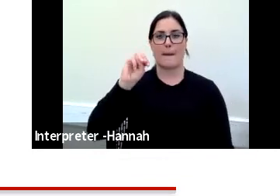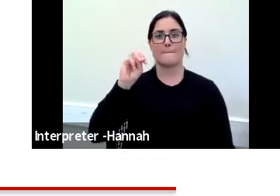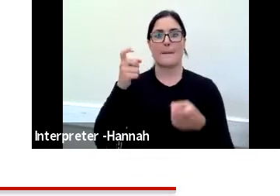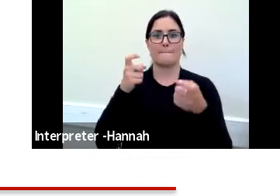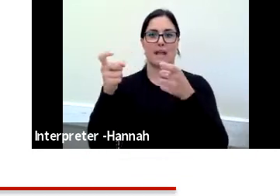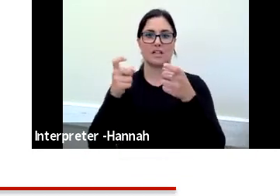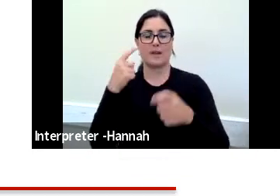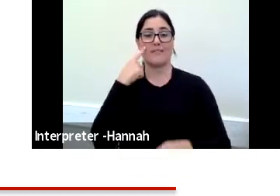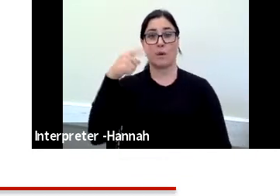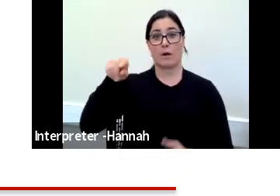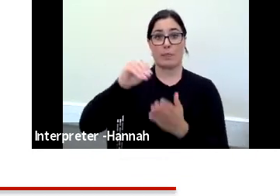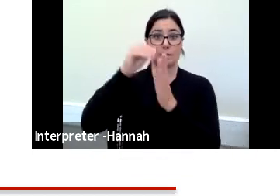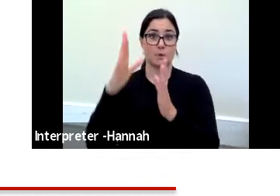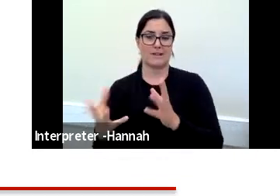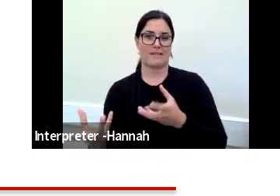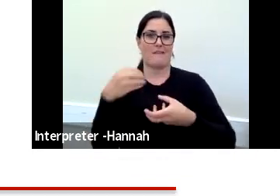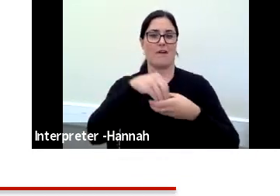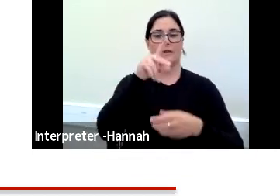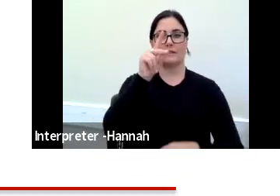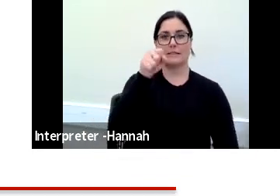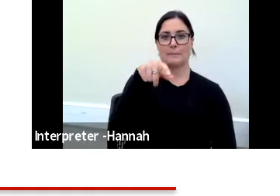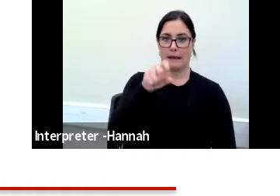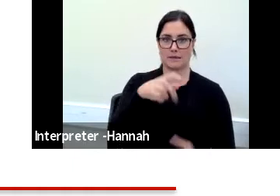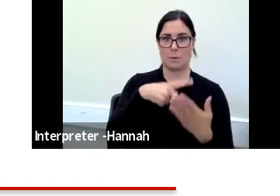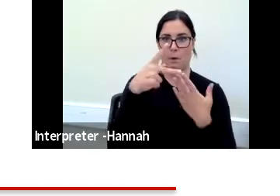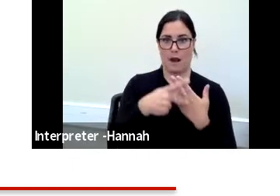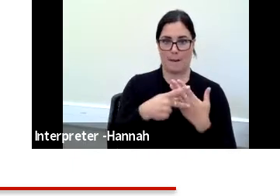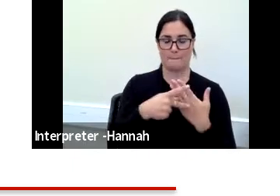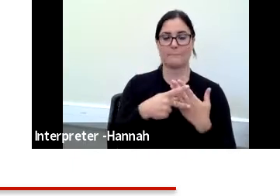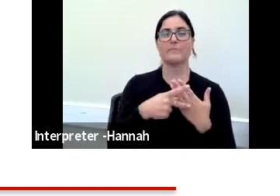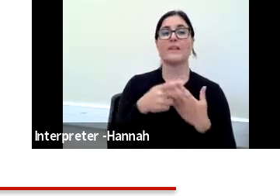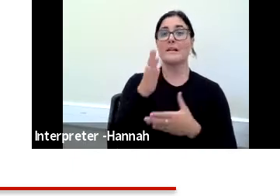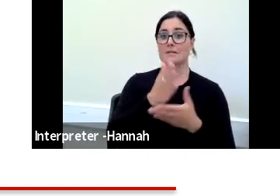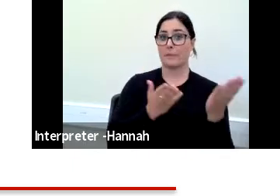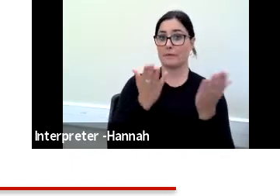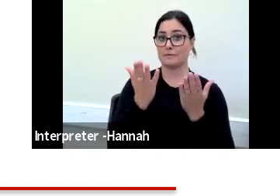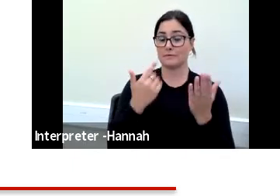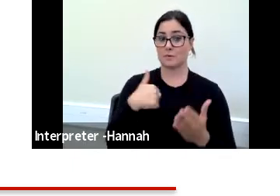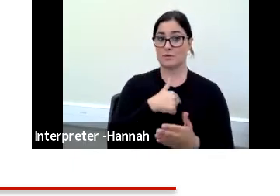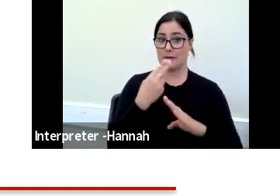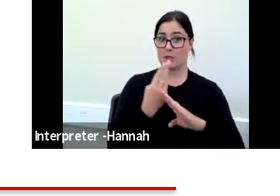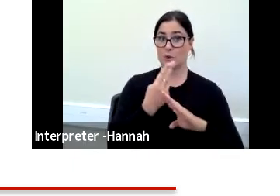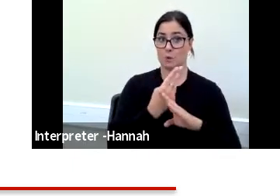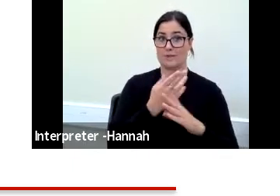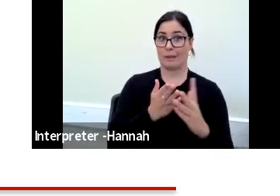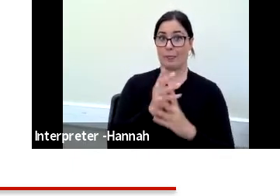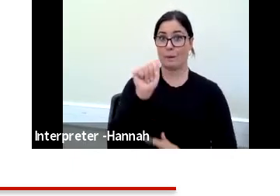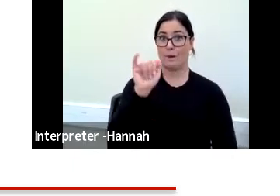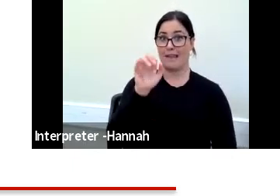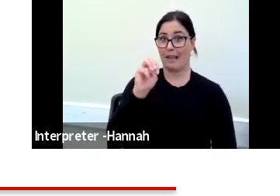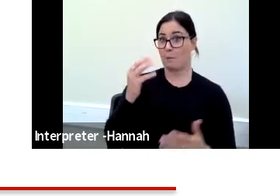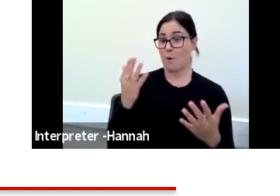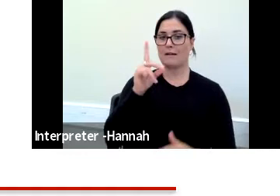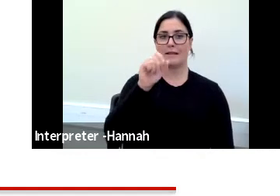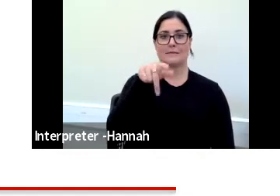for students that are part of the DSPS program. Some of the services that we've been implementing through AIM are